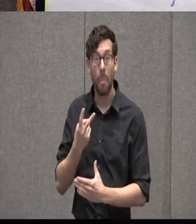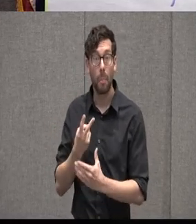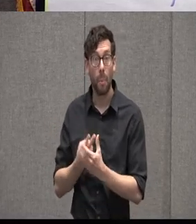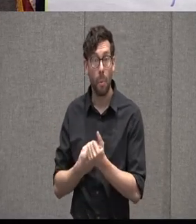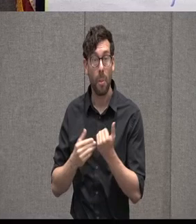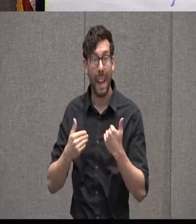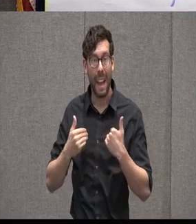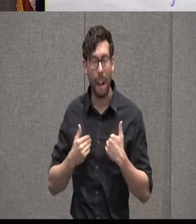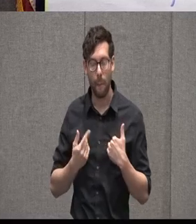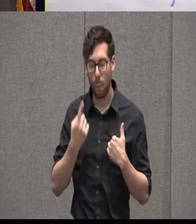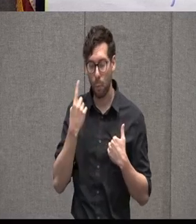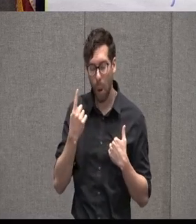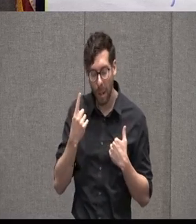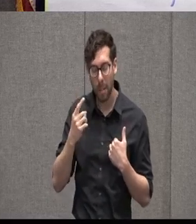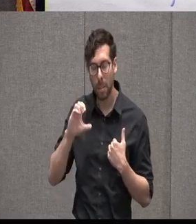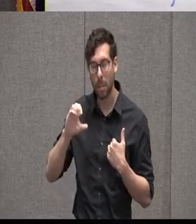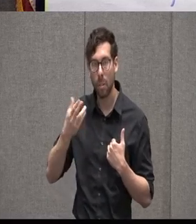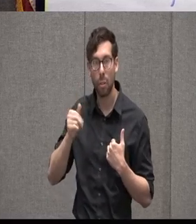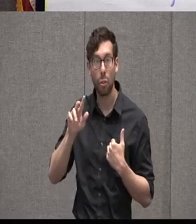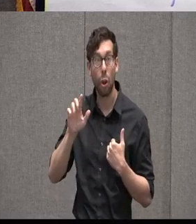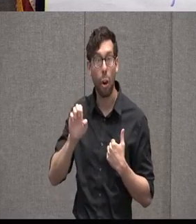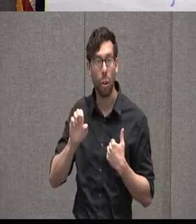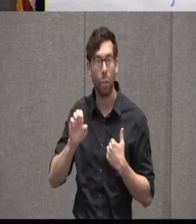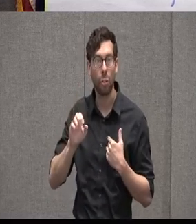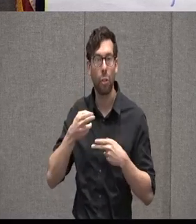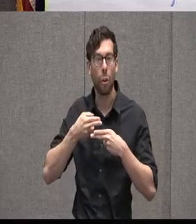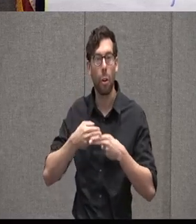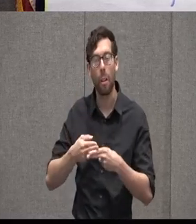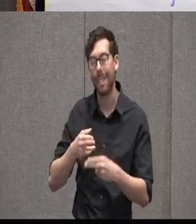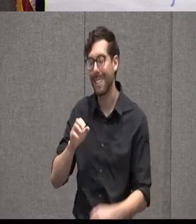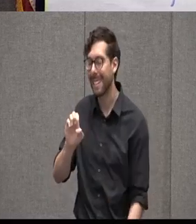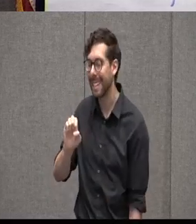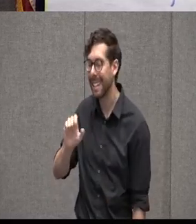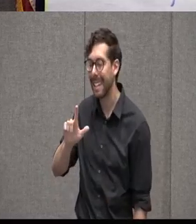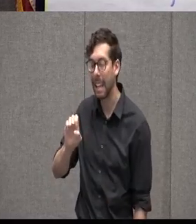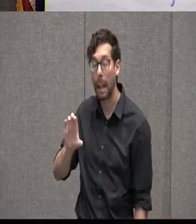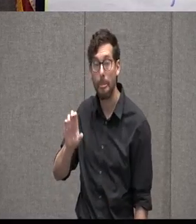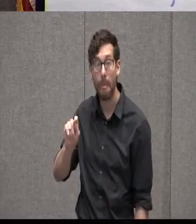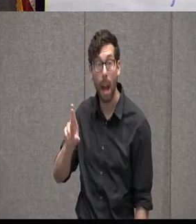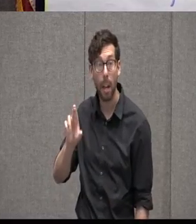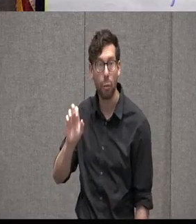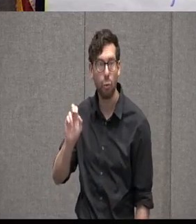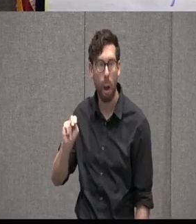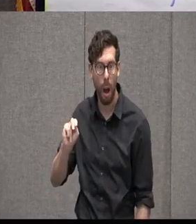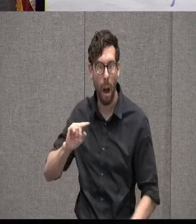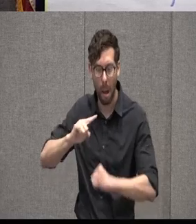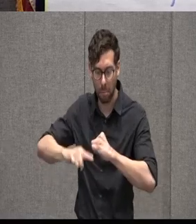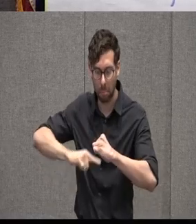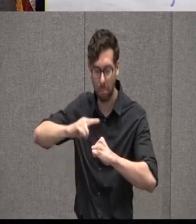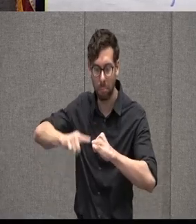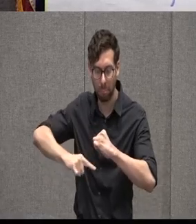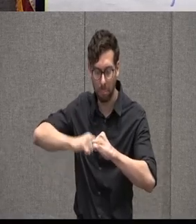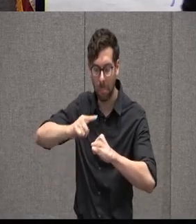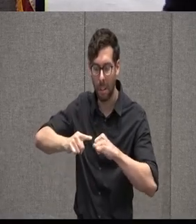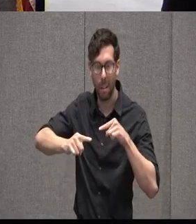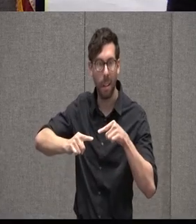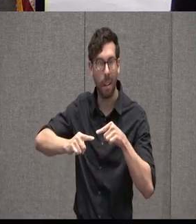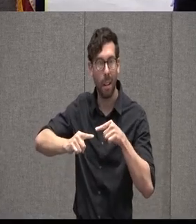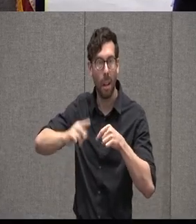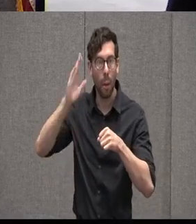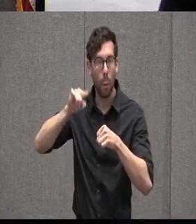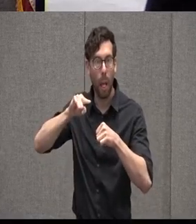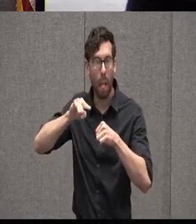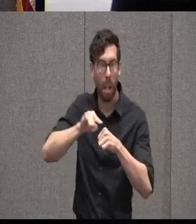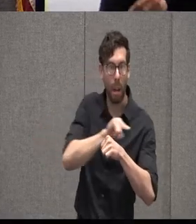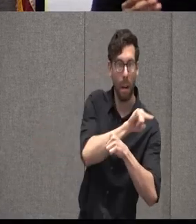electron that moves between the two. So here are some forces that we're seeing.